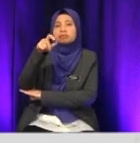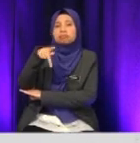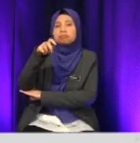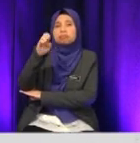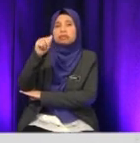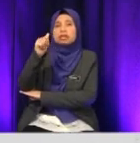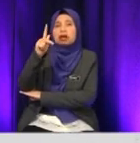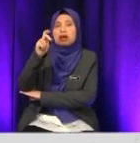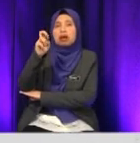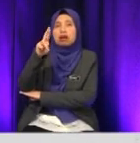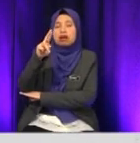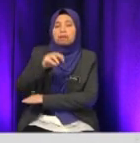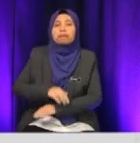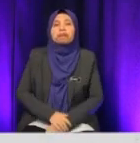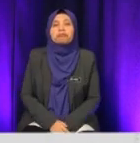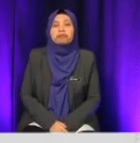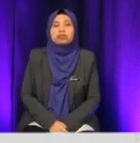question?